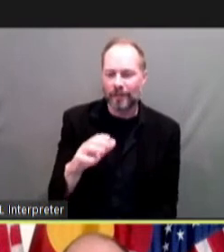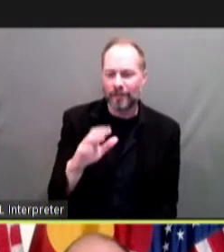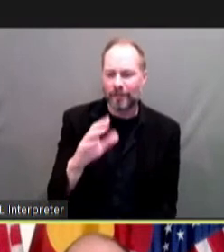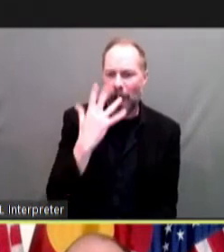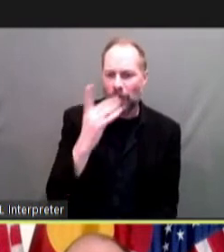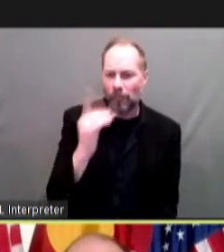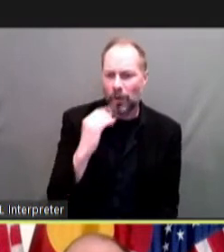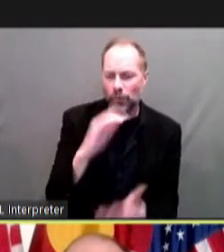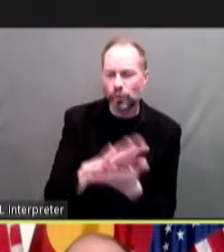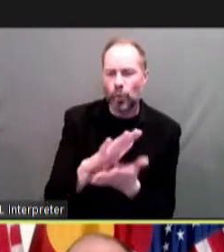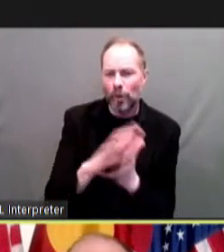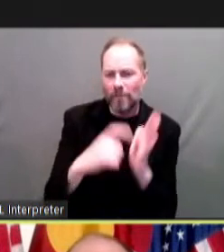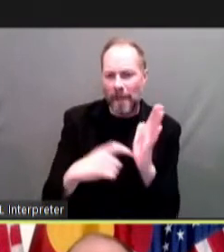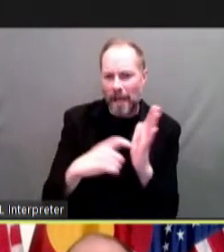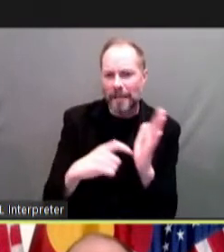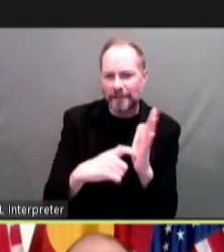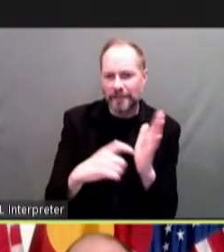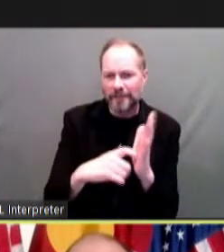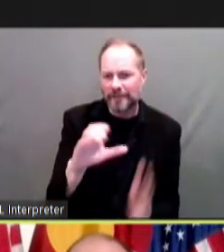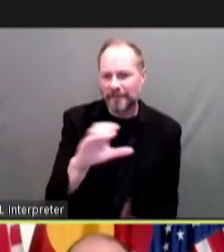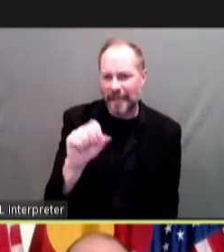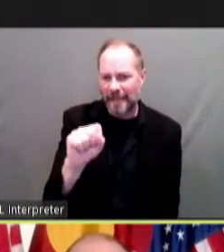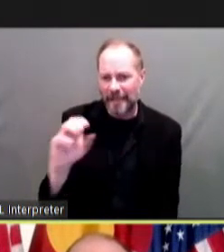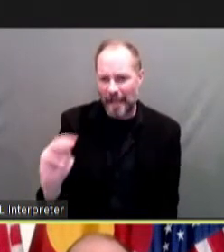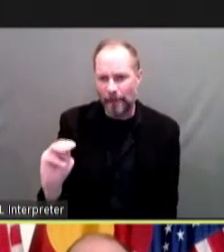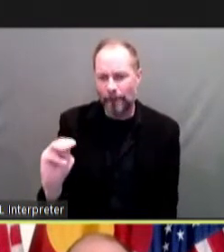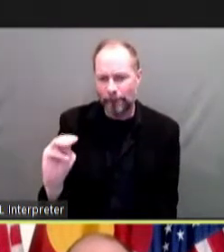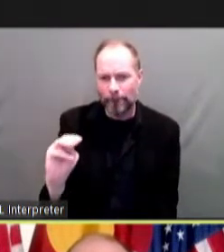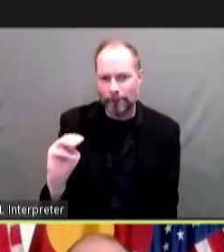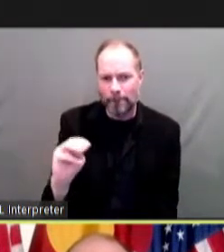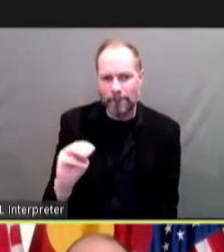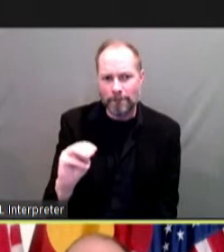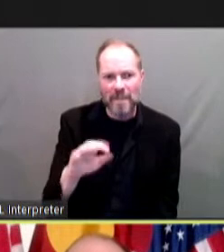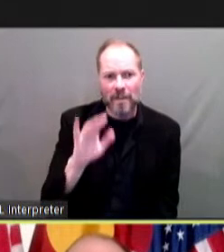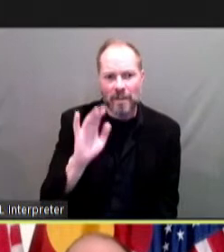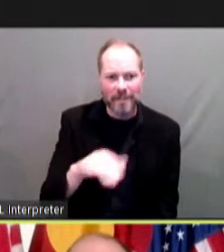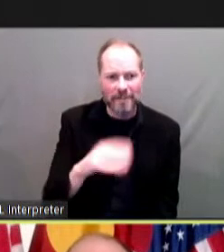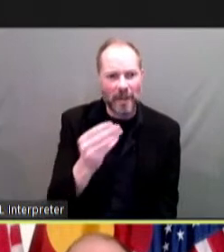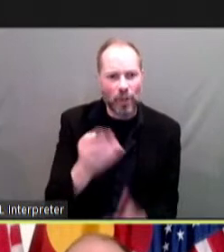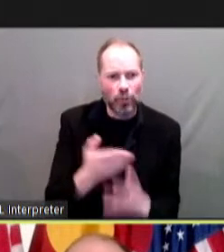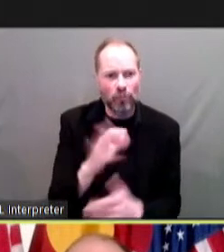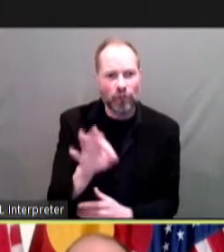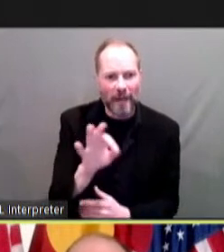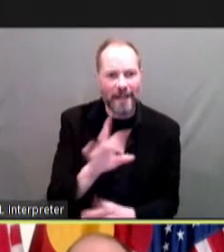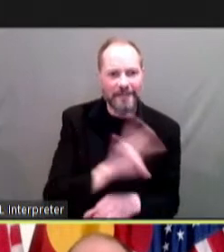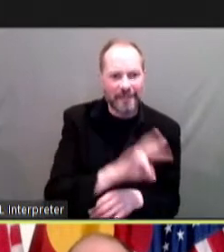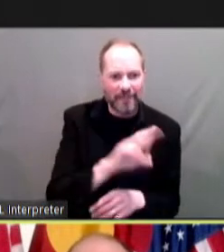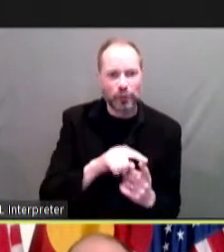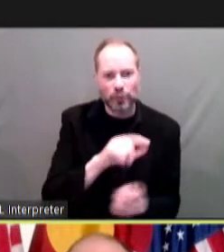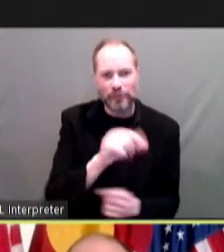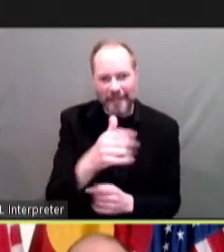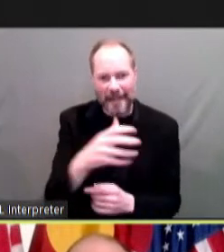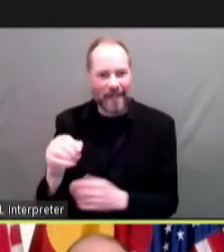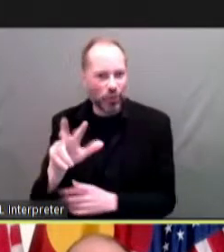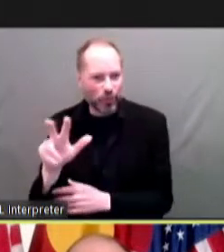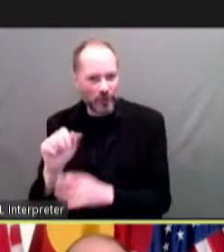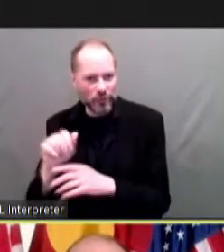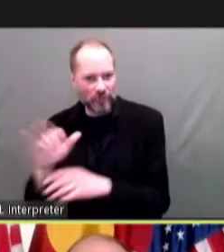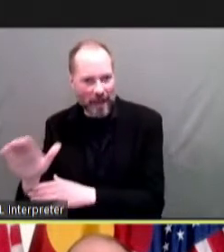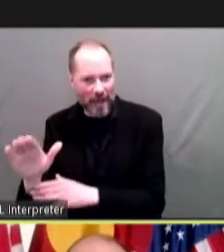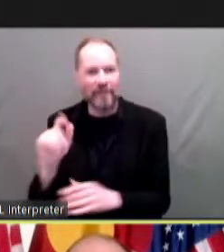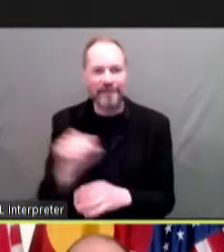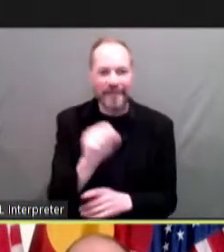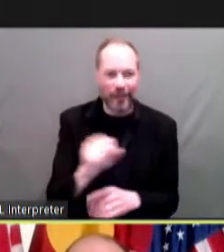Jones Road, Monday through Friday, 7 to 10 in the morning and 3 to 5 p.m. Instructional Support Facility on South Riviera Way